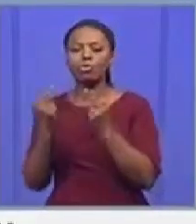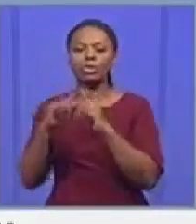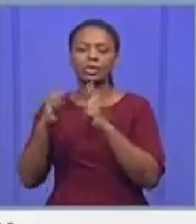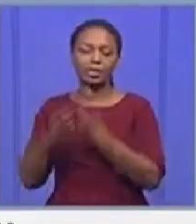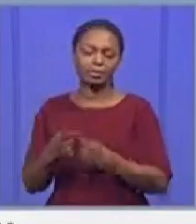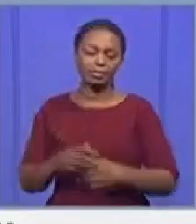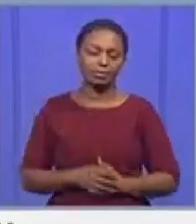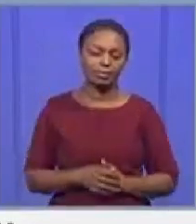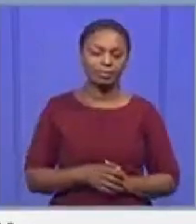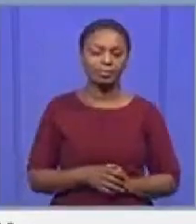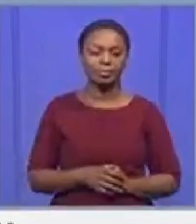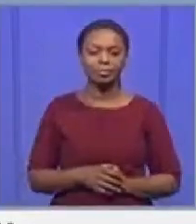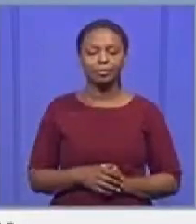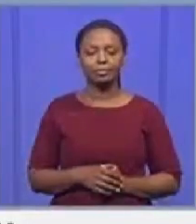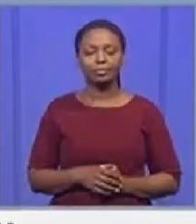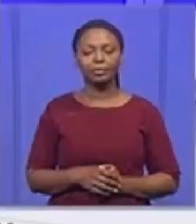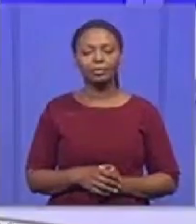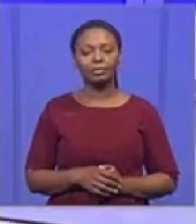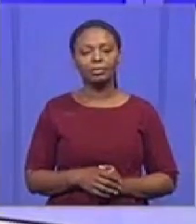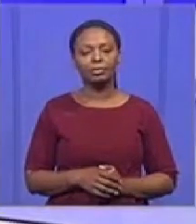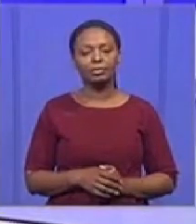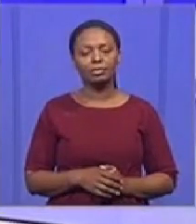bangtube SABC News Johannesburg.